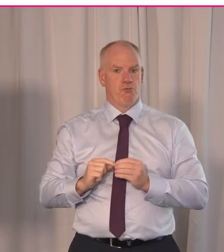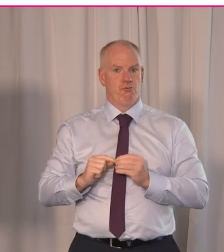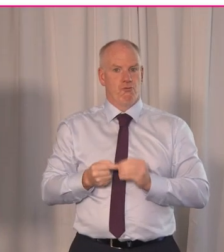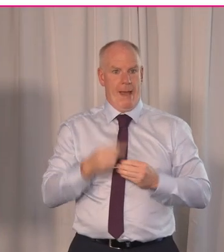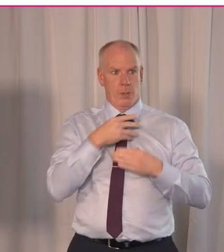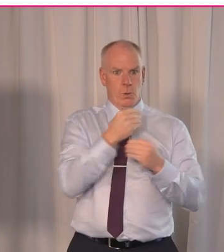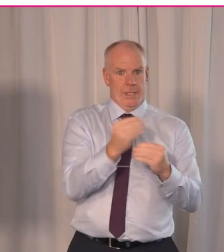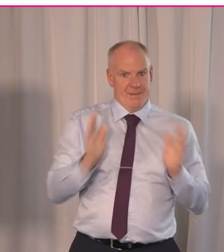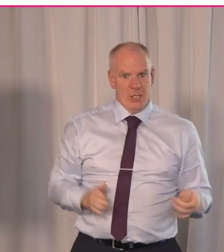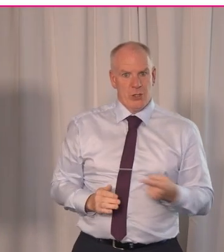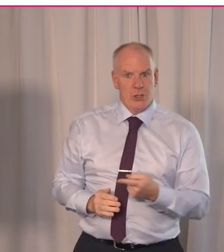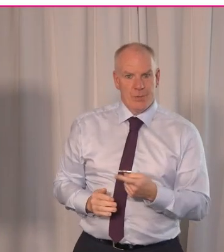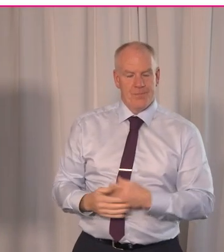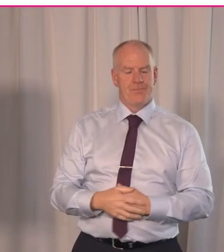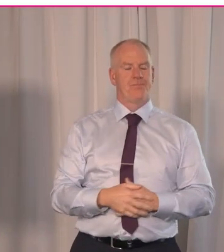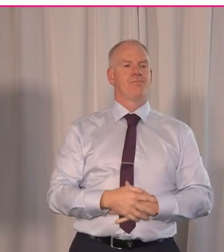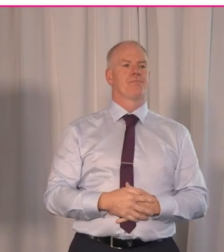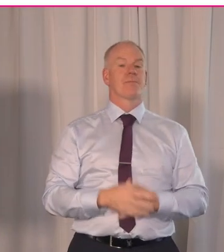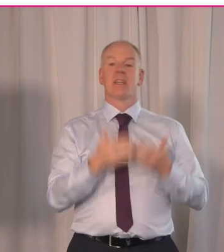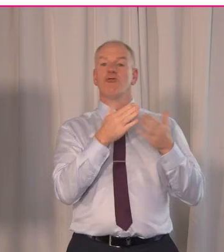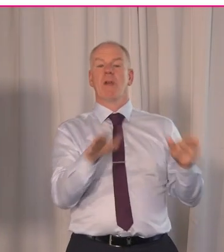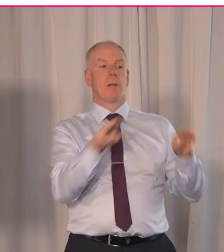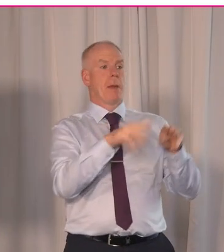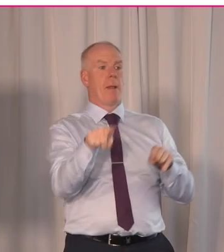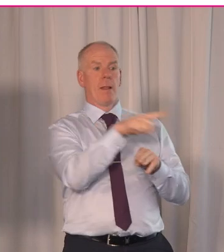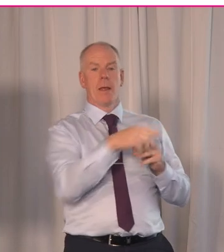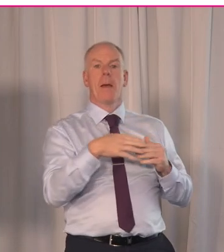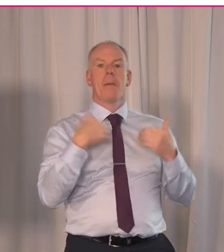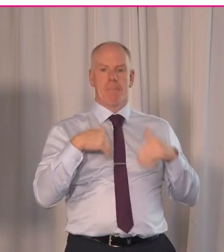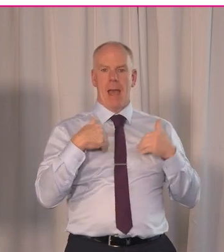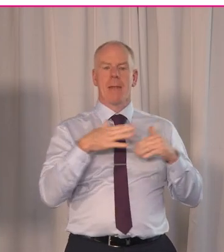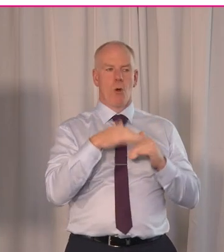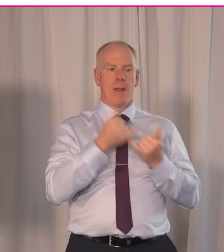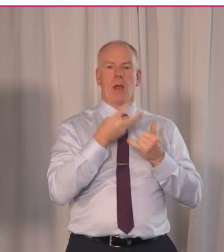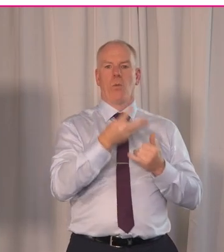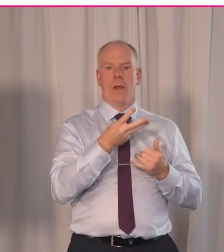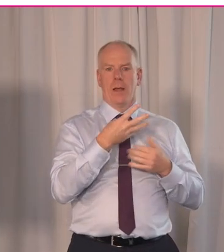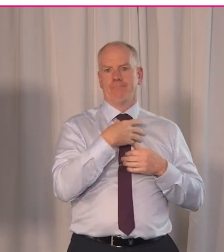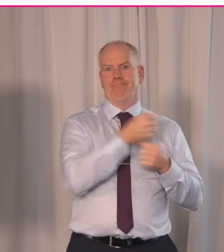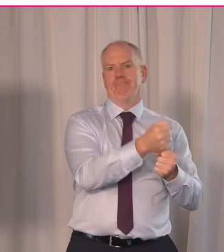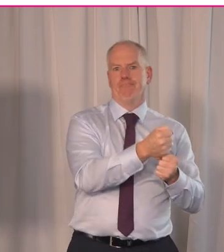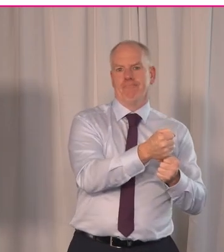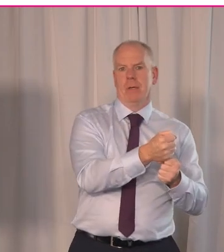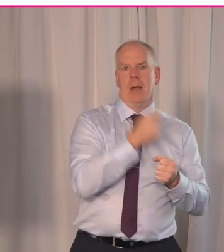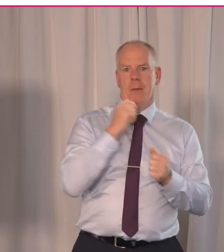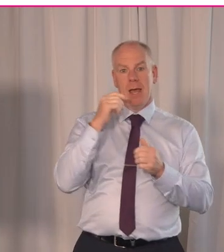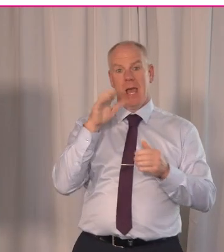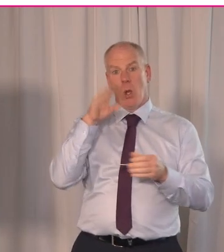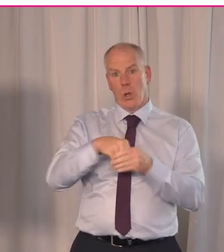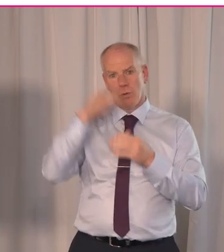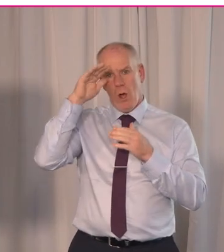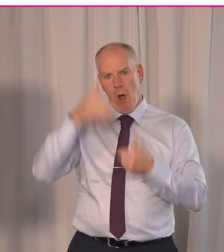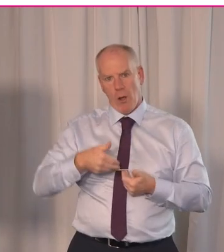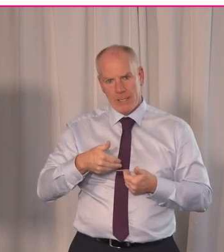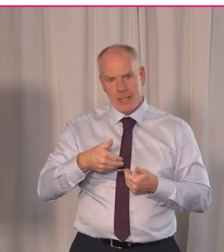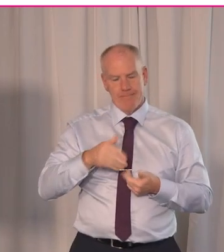to do so. And in the general population, men are more likely to end their life. But when autism is a factor, this is flipped